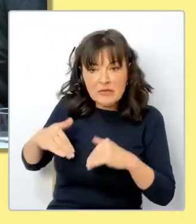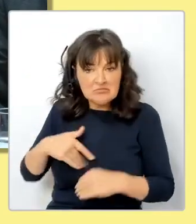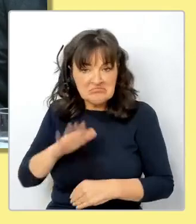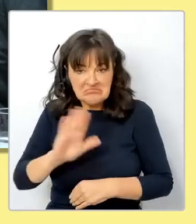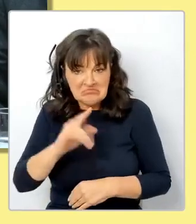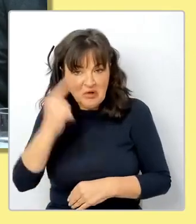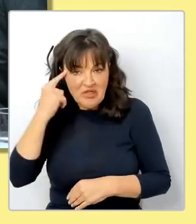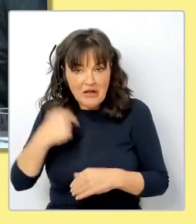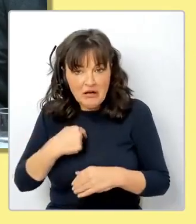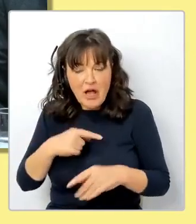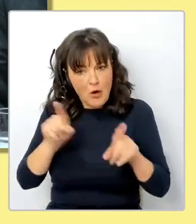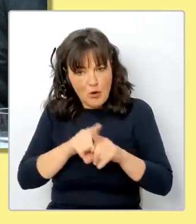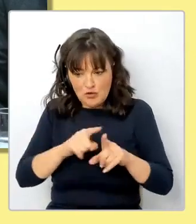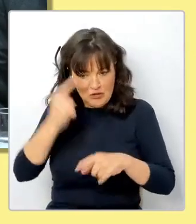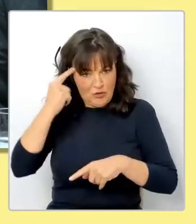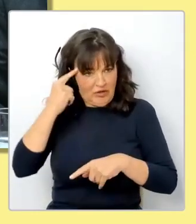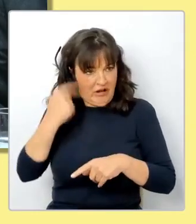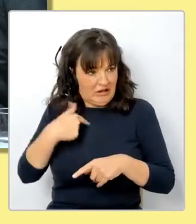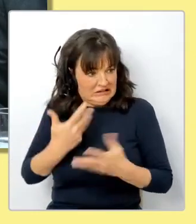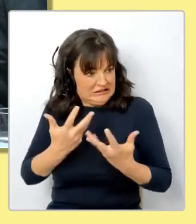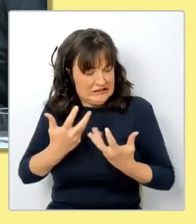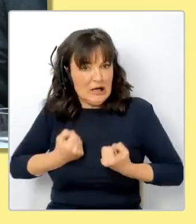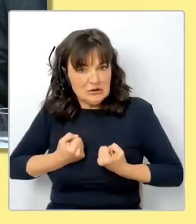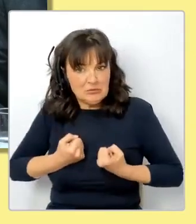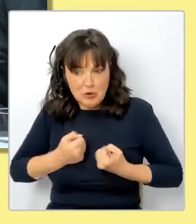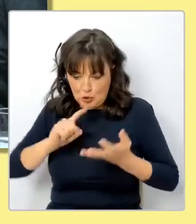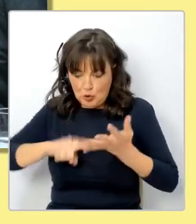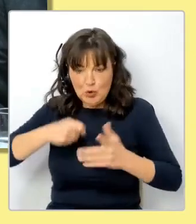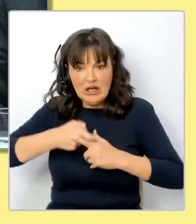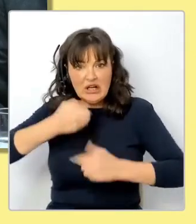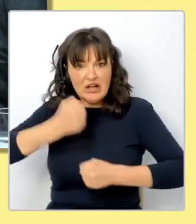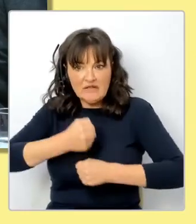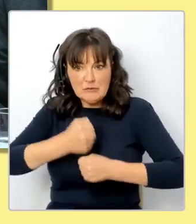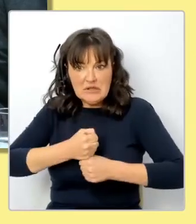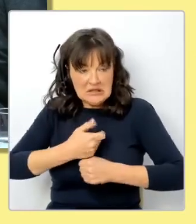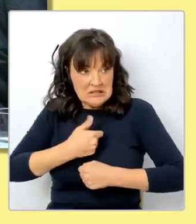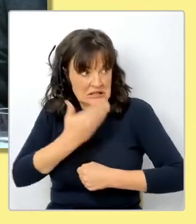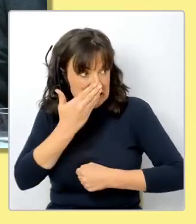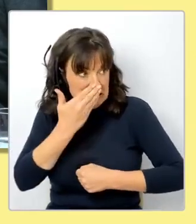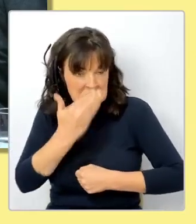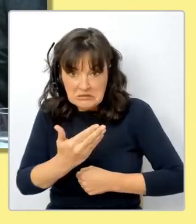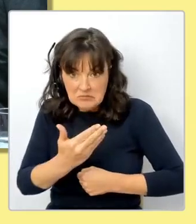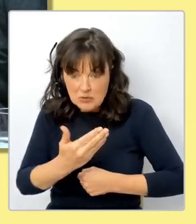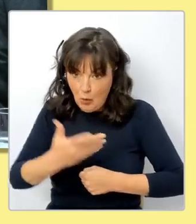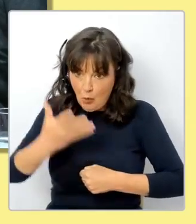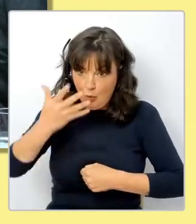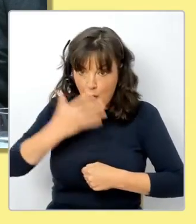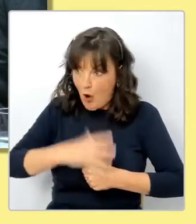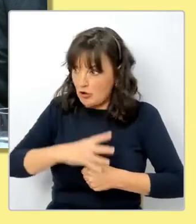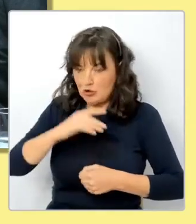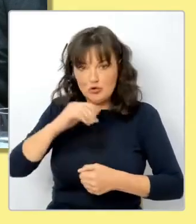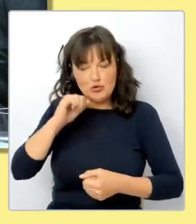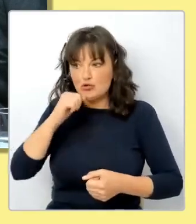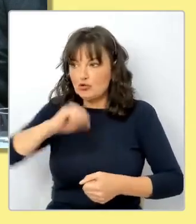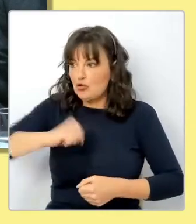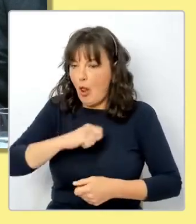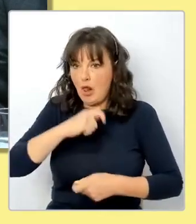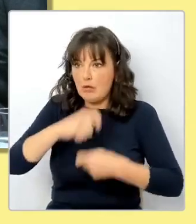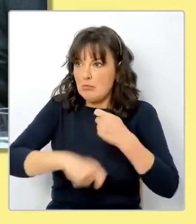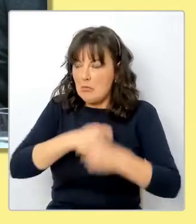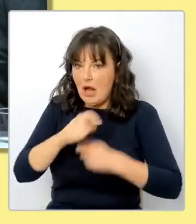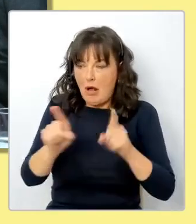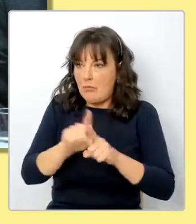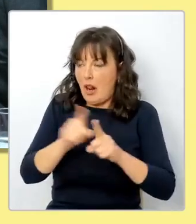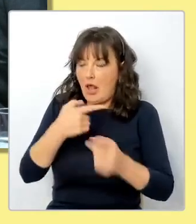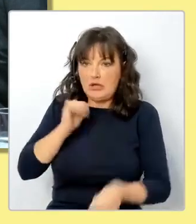it's acceptable that the UK government is seeking to hold Scotland hostage in this way. So if you